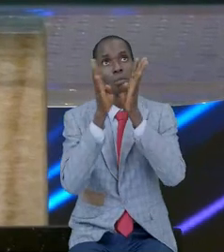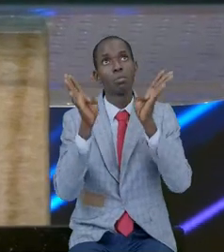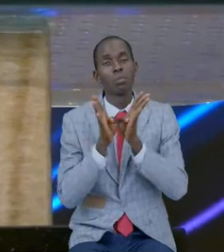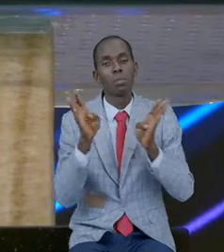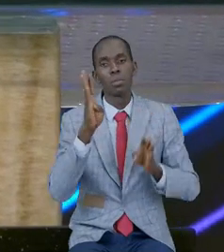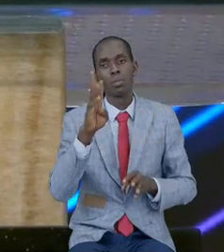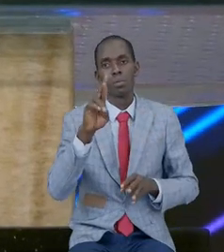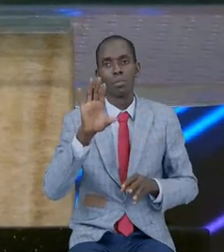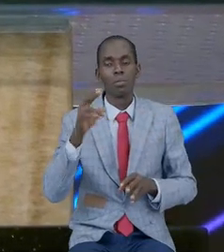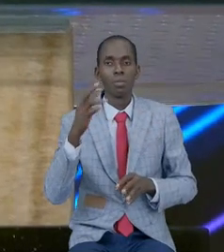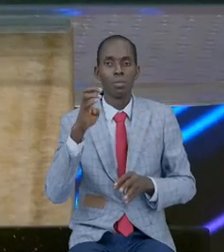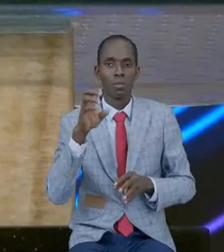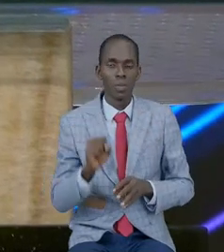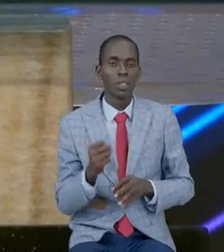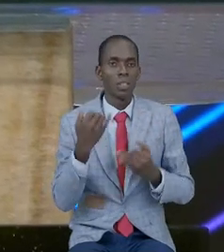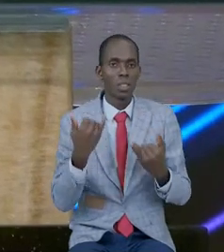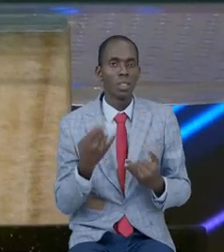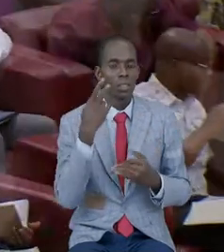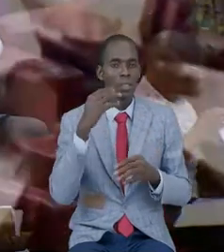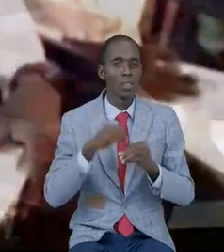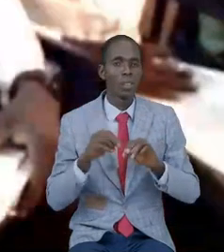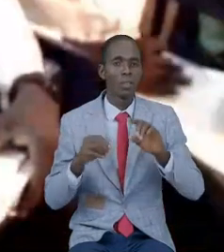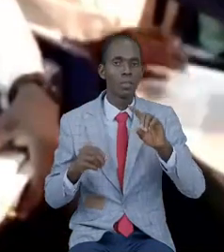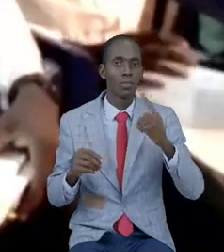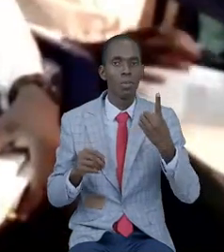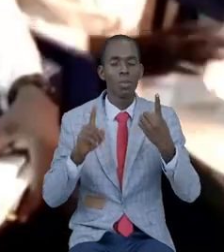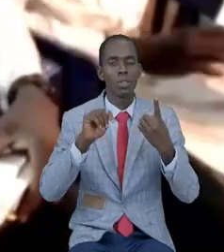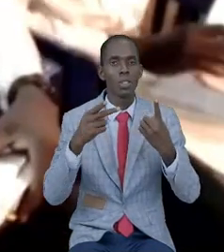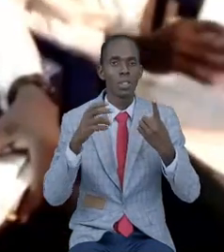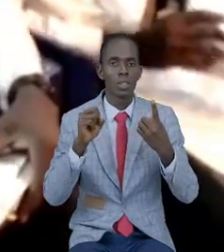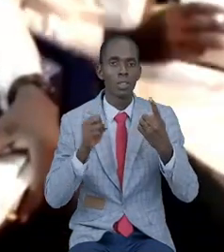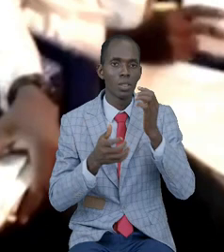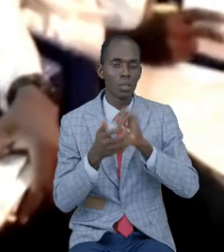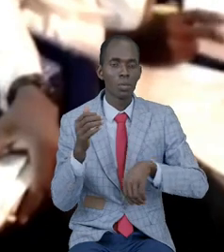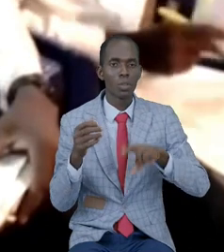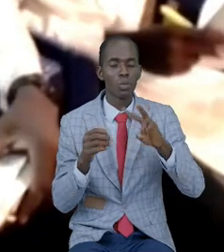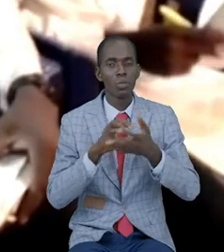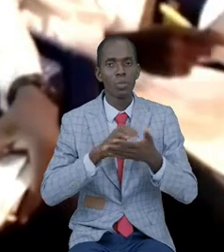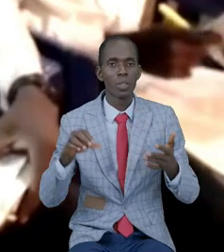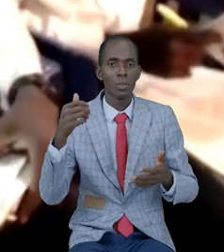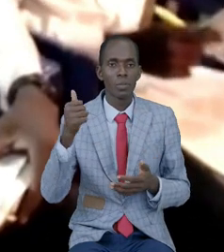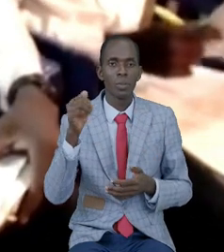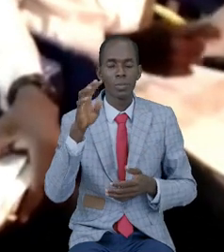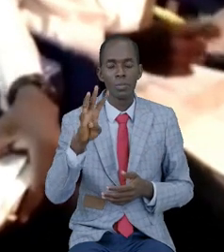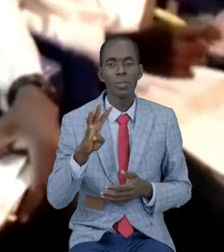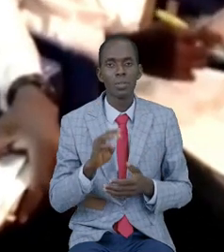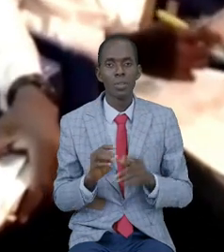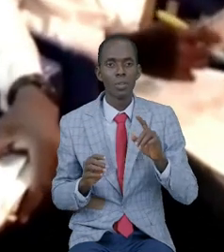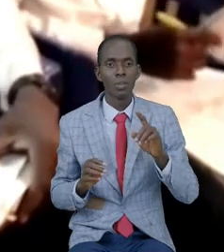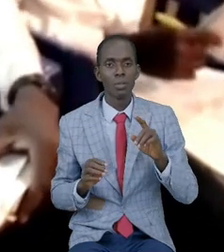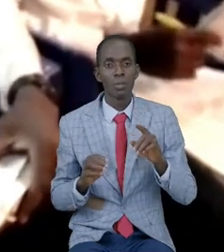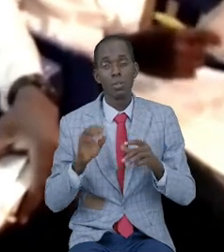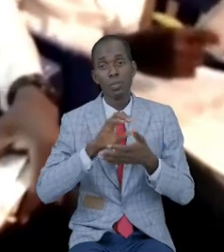2 verse 13 first thessalonians chapter 2 reading from verse